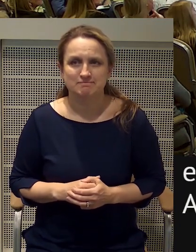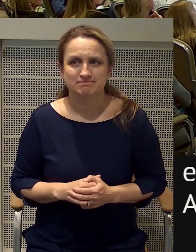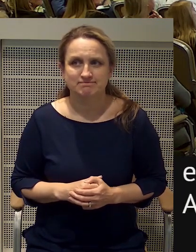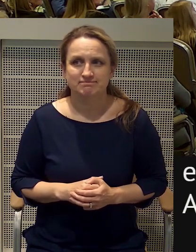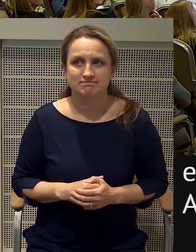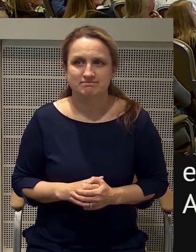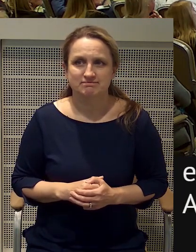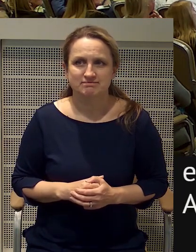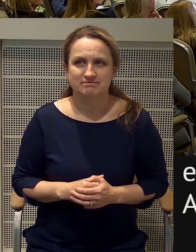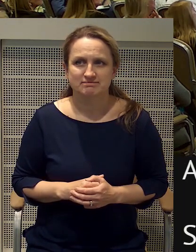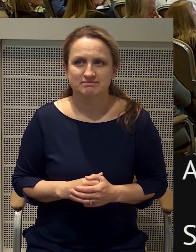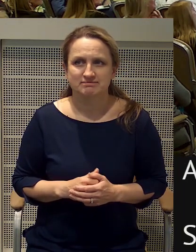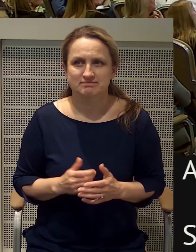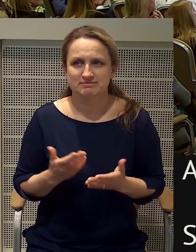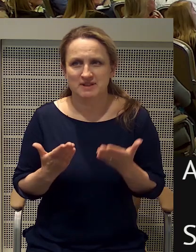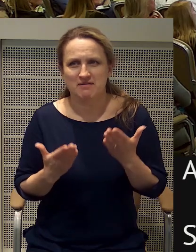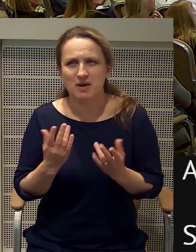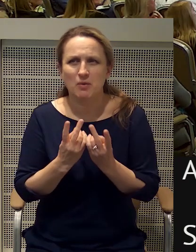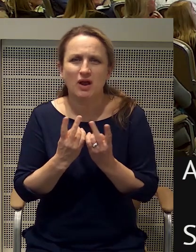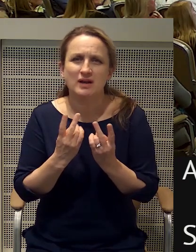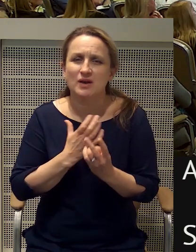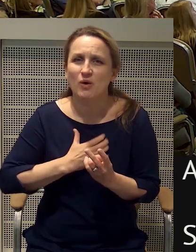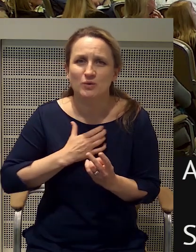truly, we are really thankful for that.